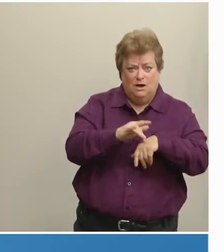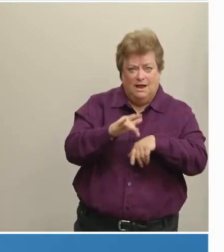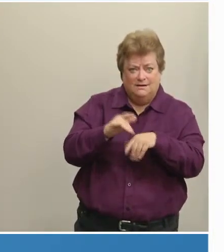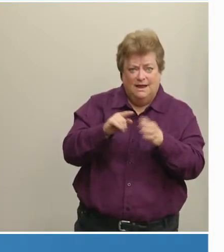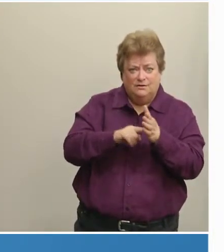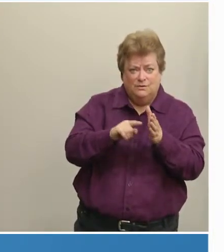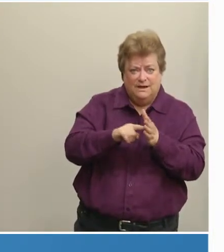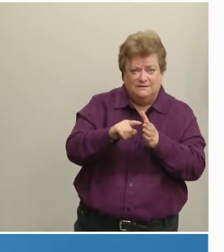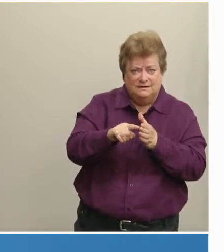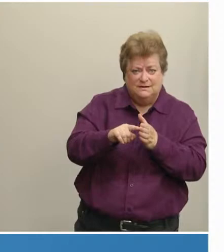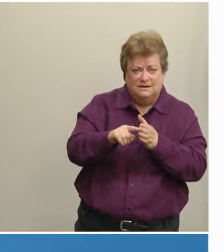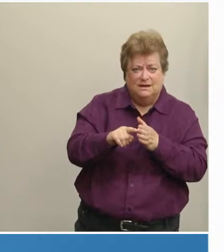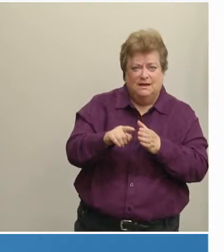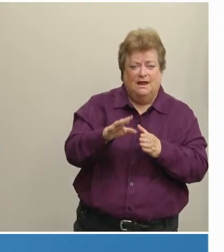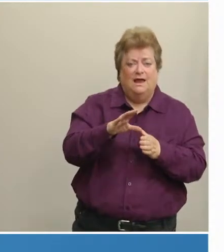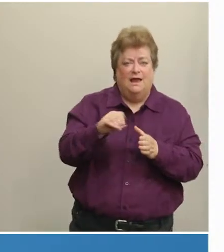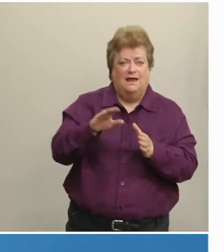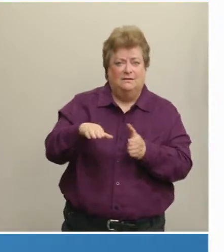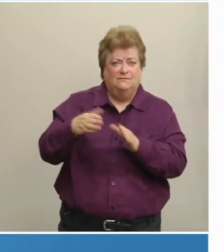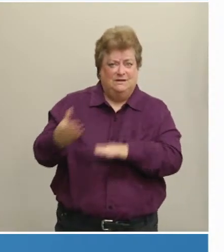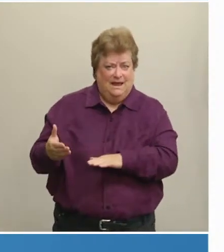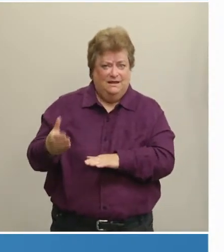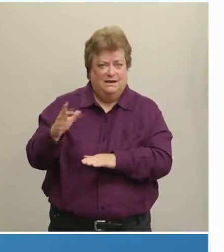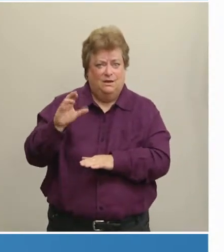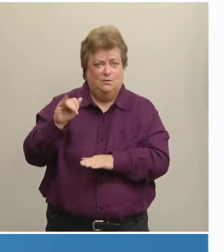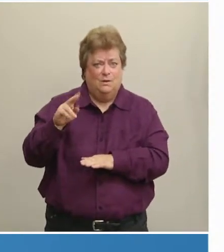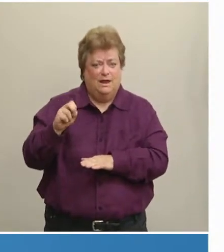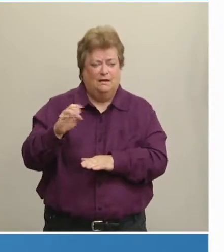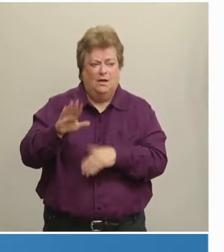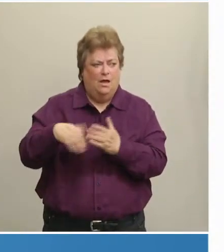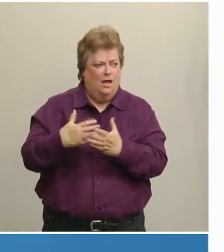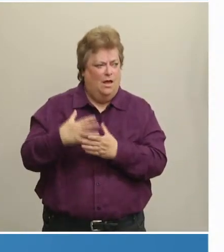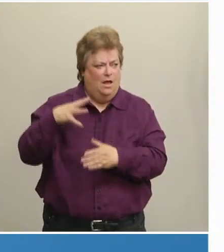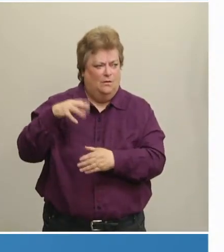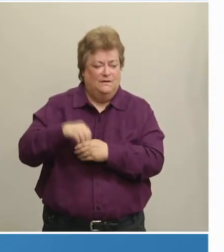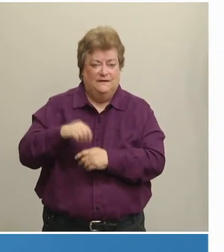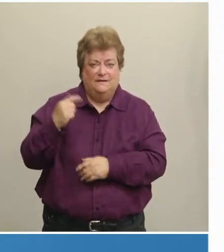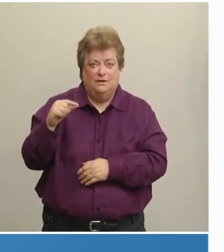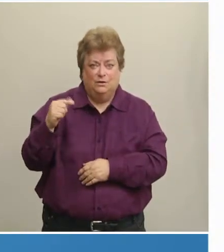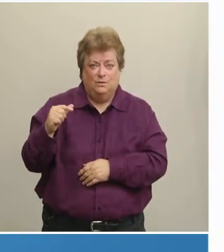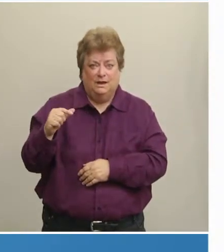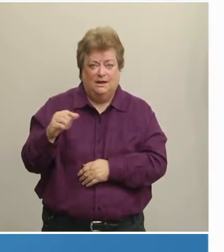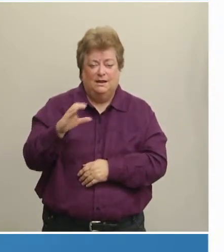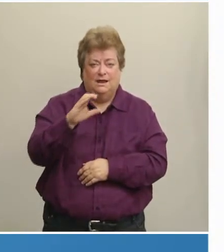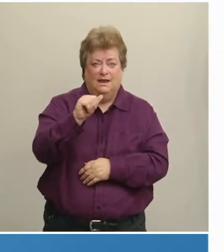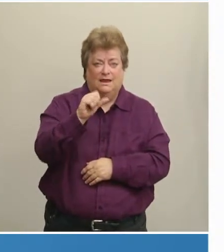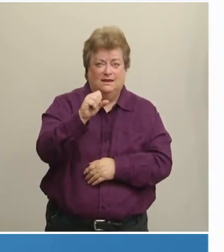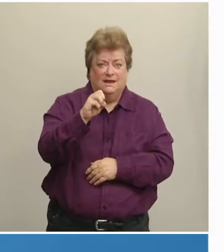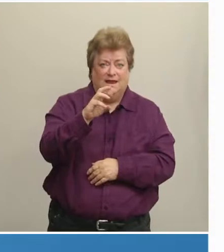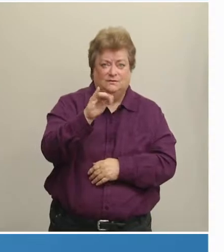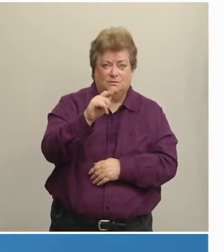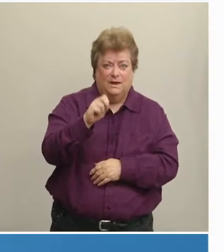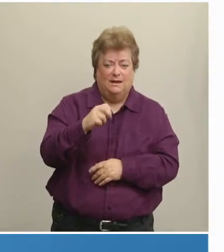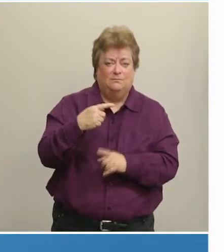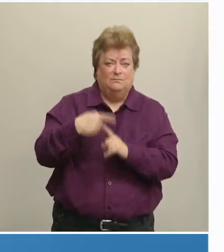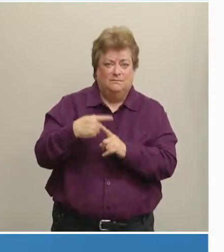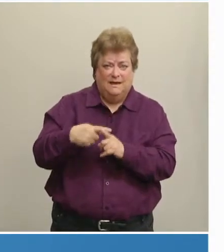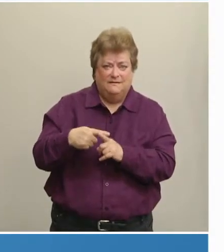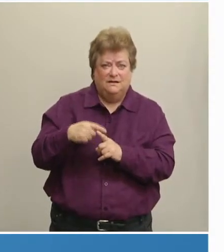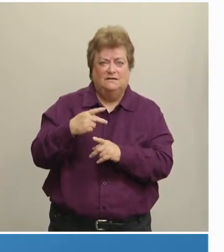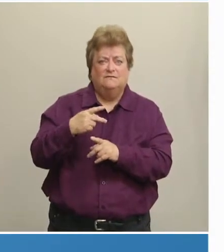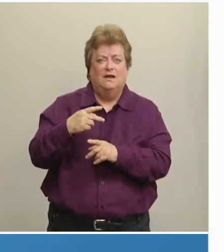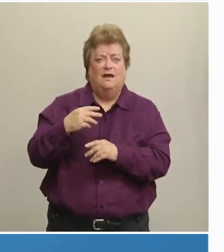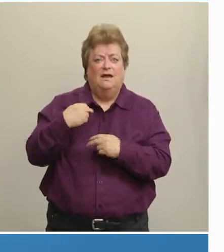our fatality rate, and our fatality rate are all in the green. The case rate, positivity rate, healthcare capacity,